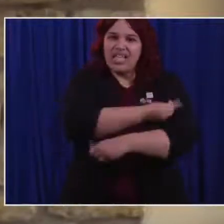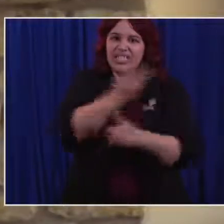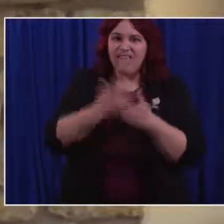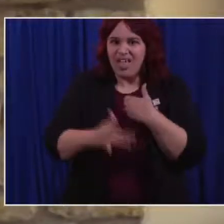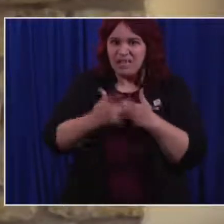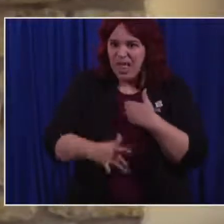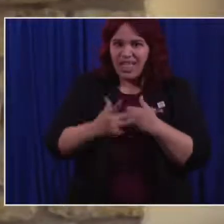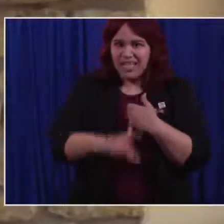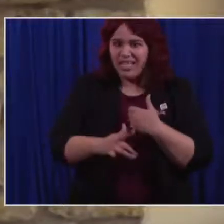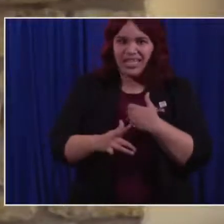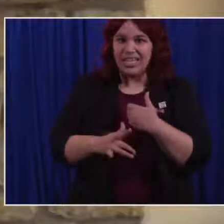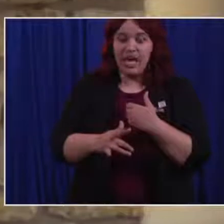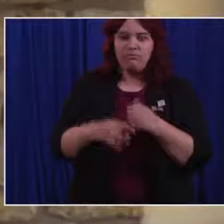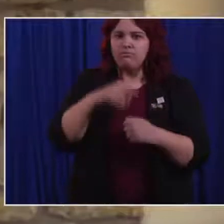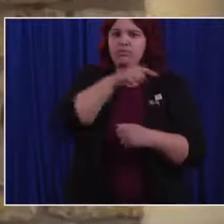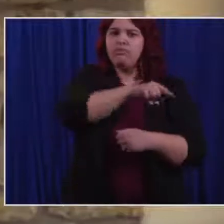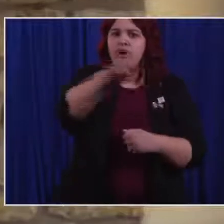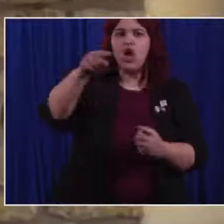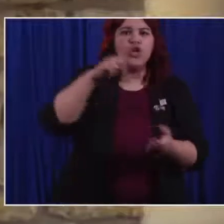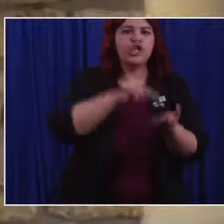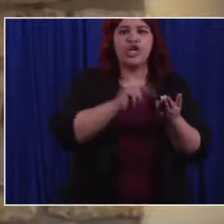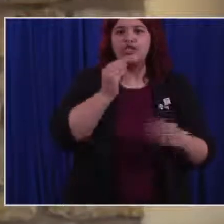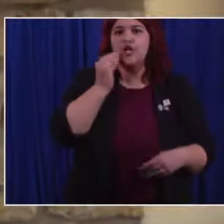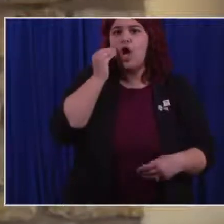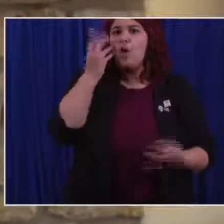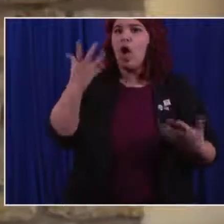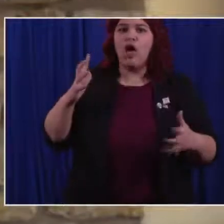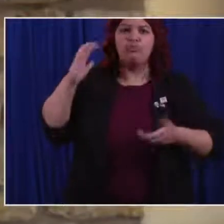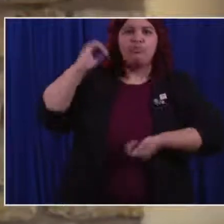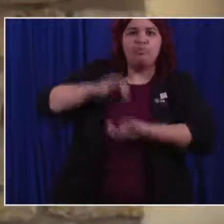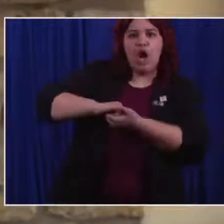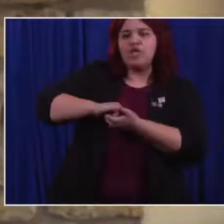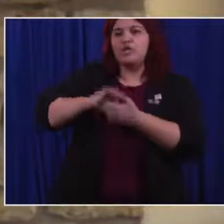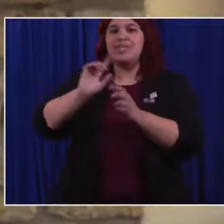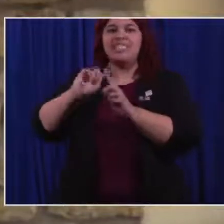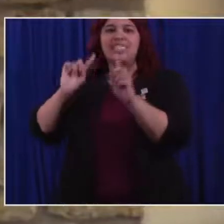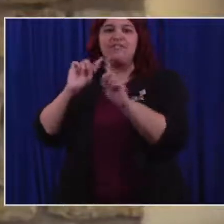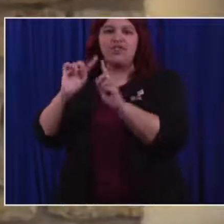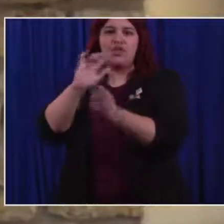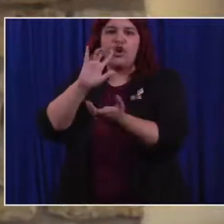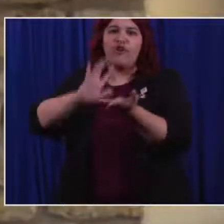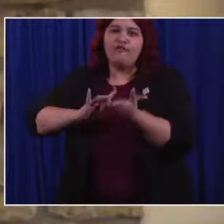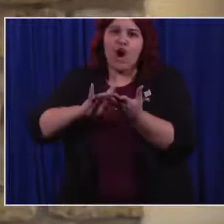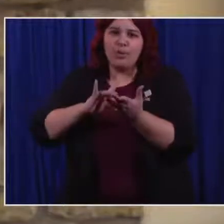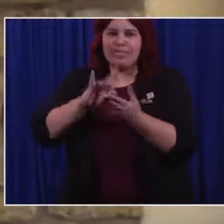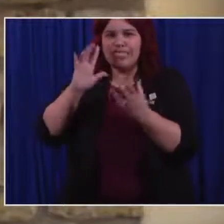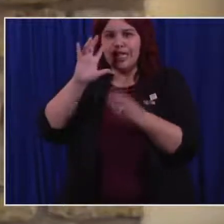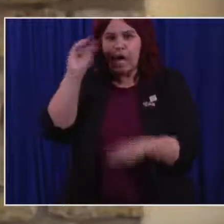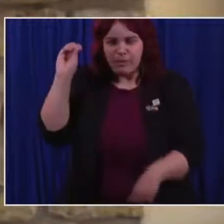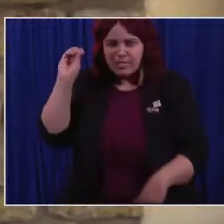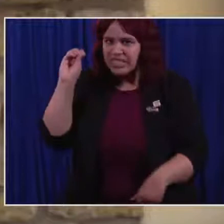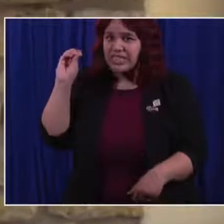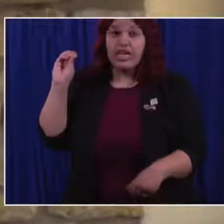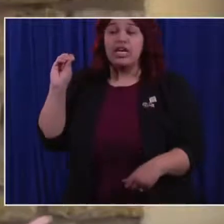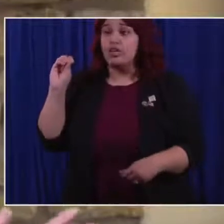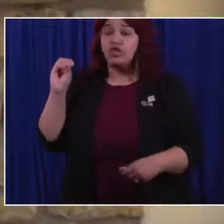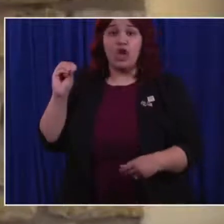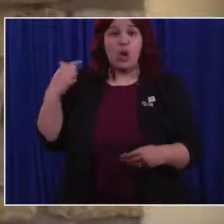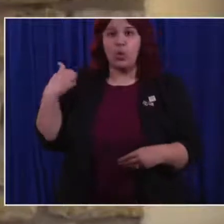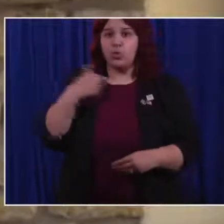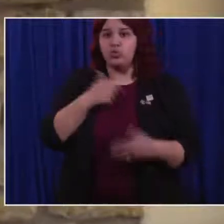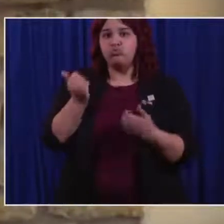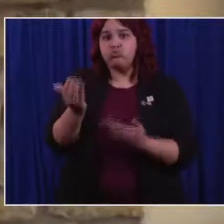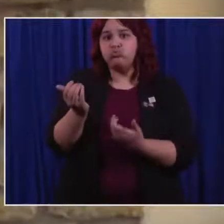nursing home, every assisted living's got somebody they're getting drugs from, they're getting the pharmaceuticals from. And we're plowing that through them so that goes